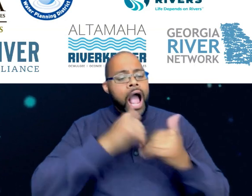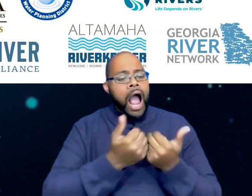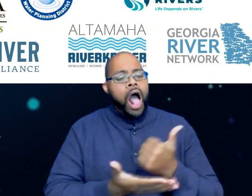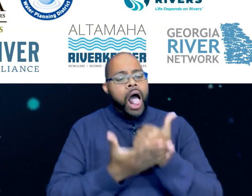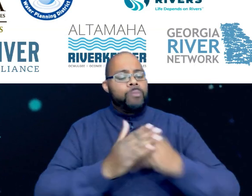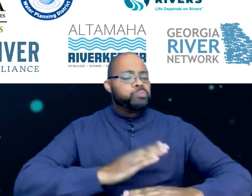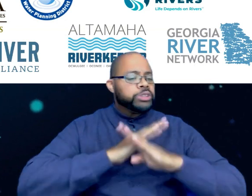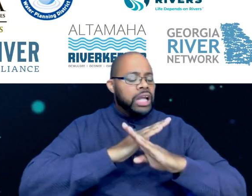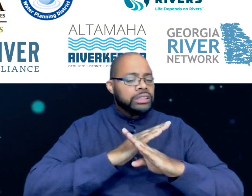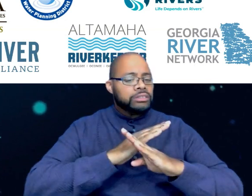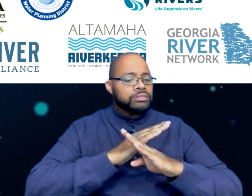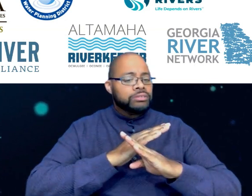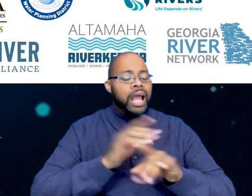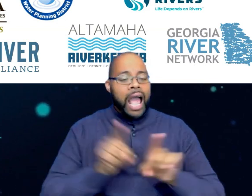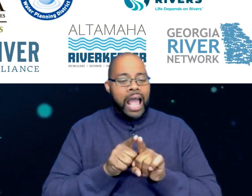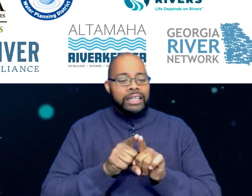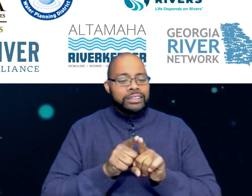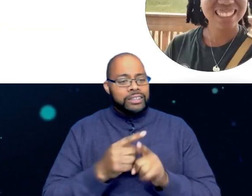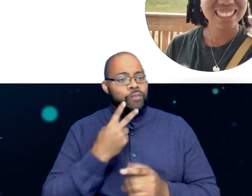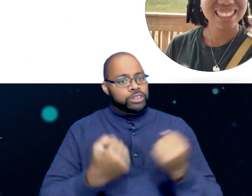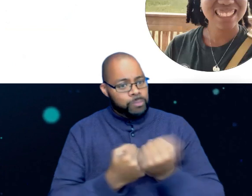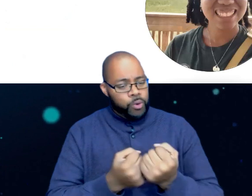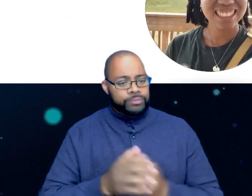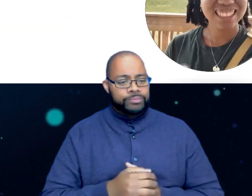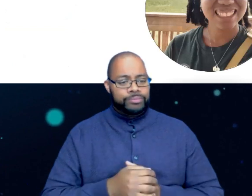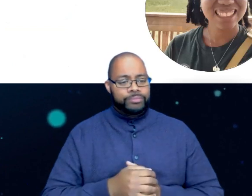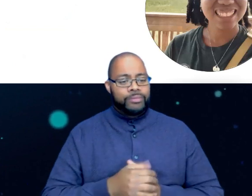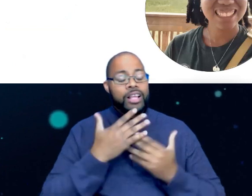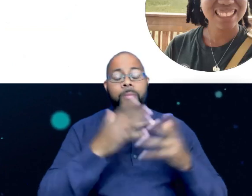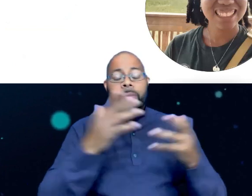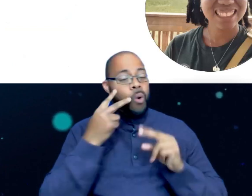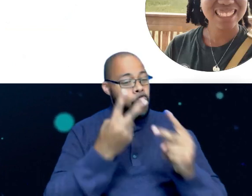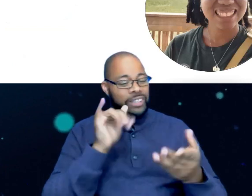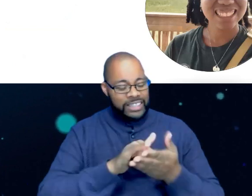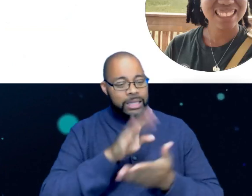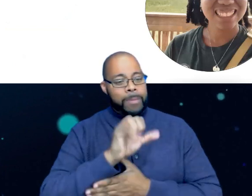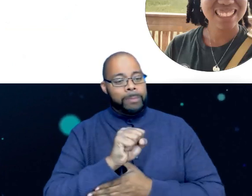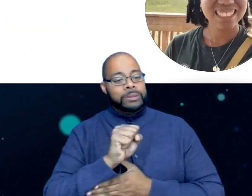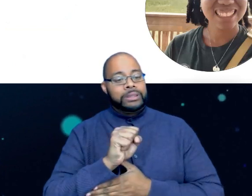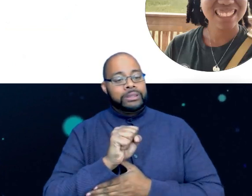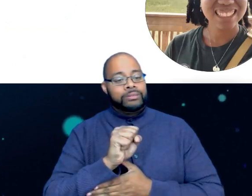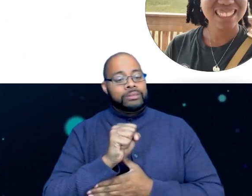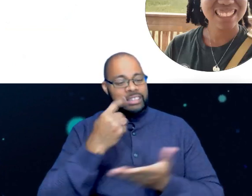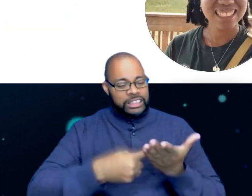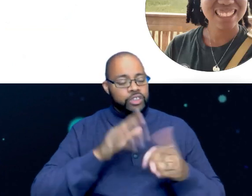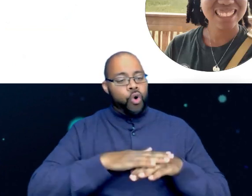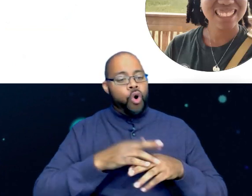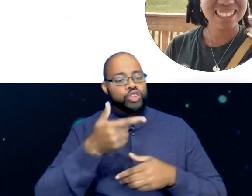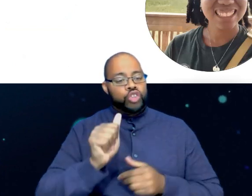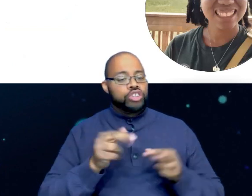help protect them as their voice. Thanks so much for watching this BIMS Bite on Georgia's